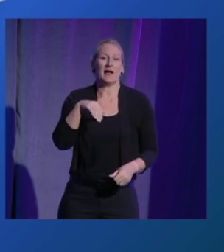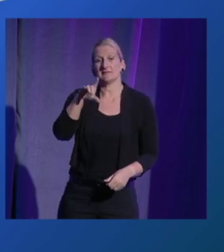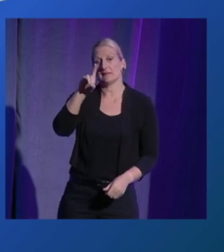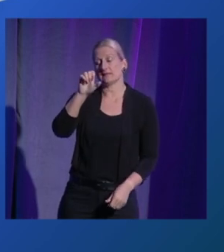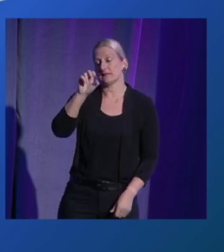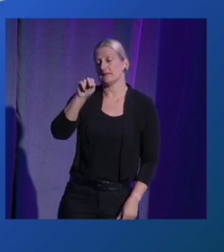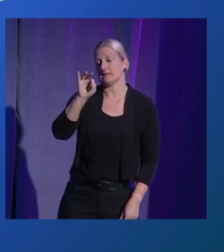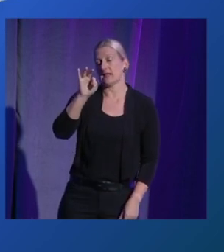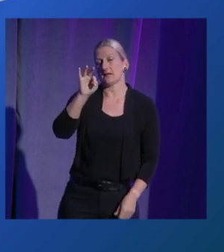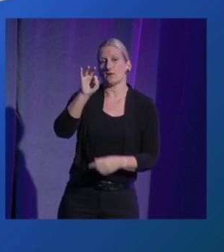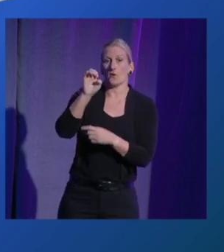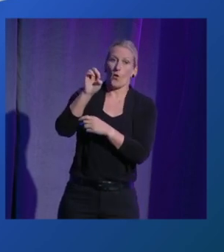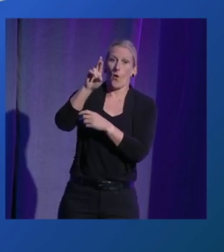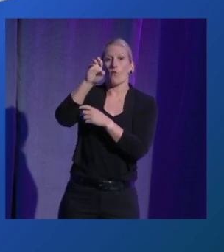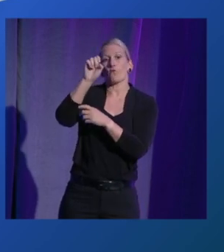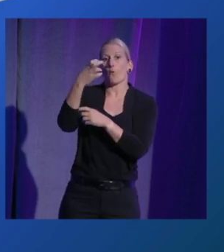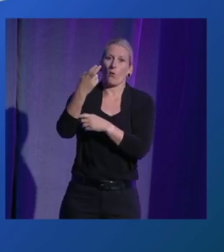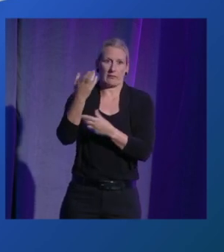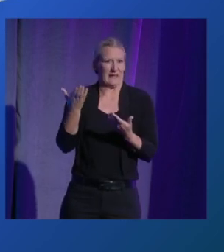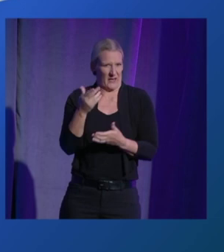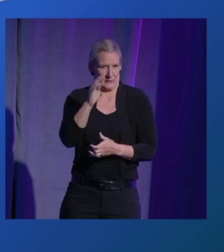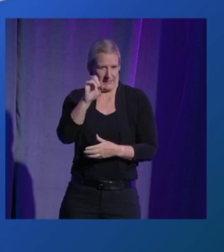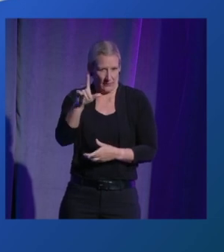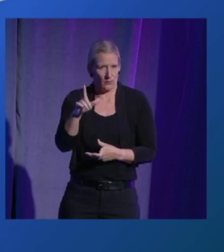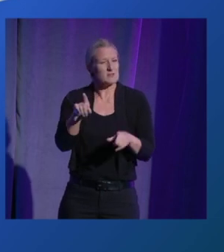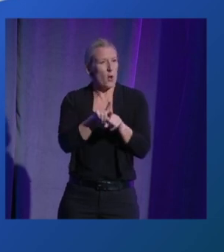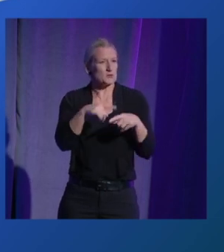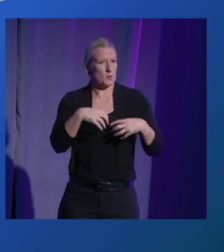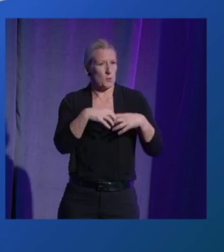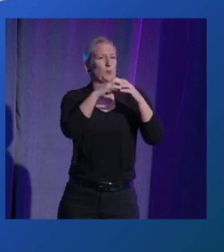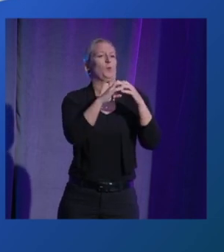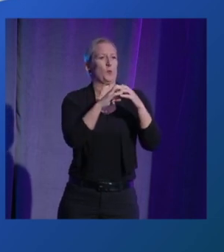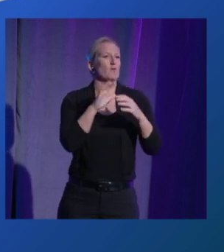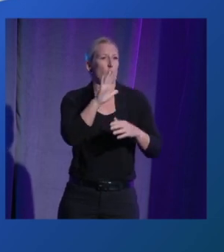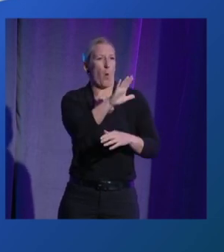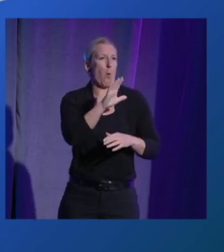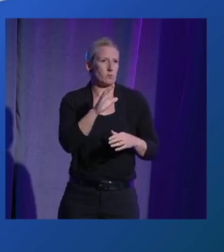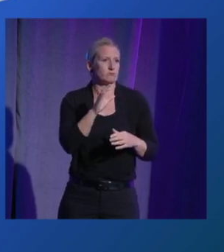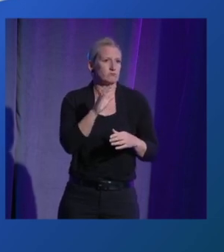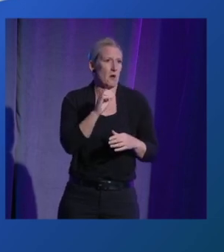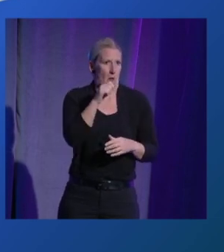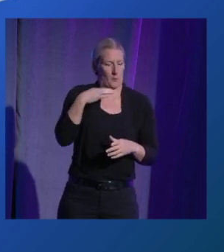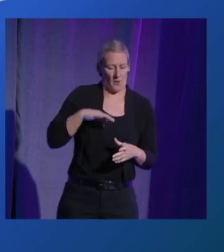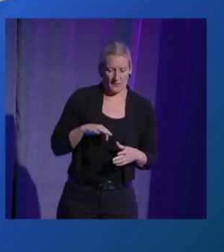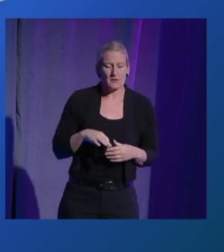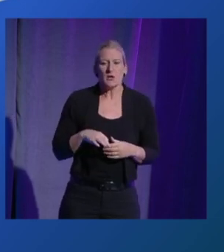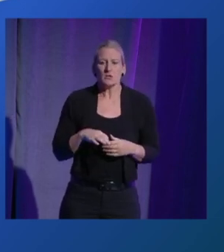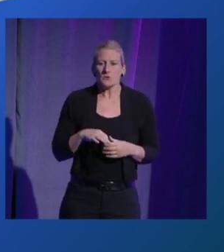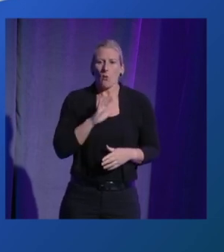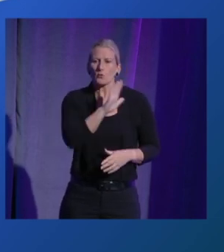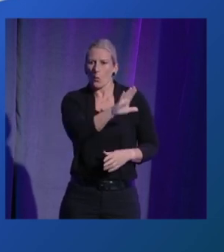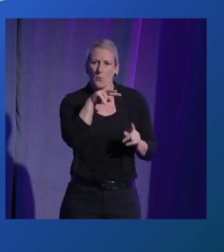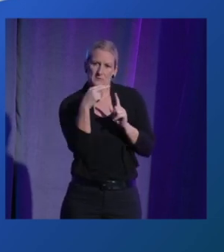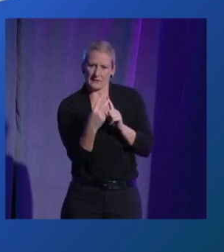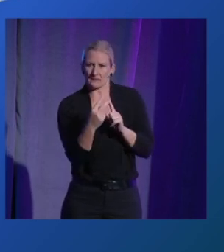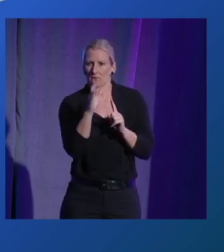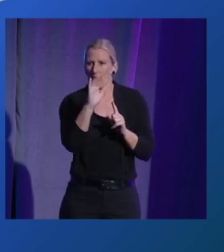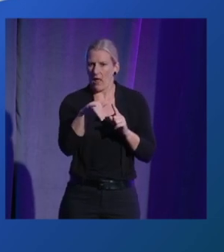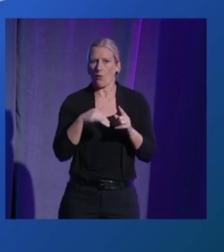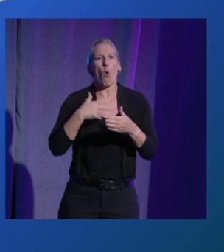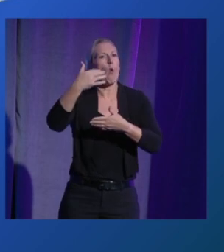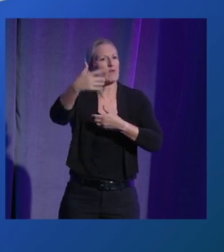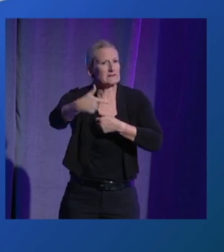trends you're seeing and how you see those evolving over time yeah um that's that's interesting so like from a